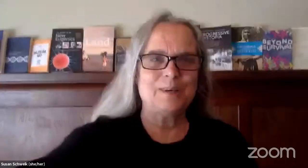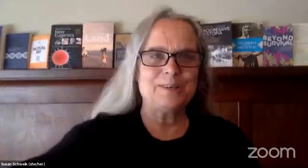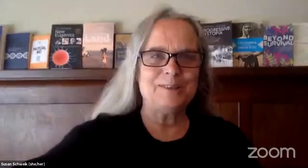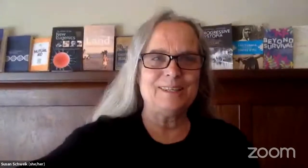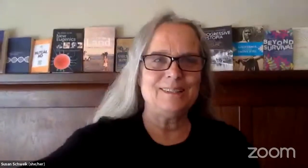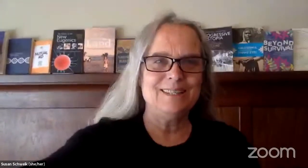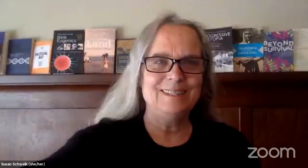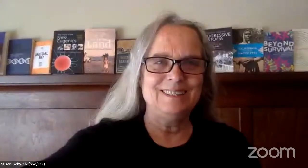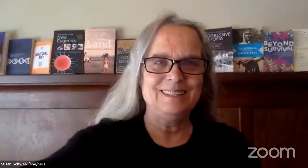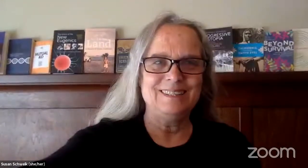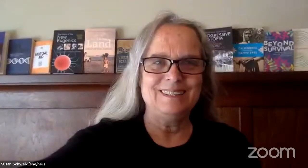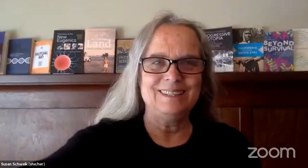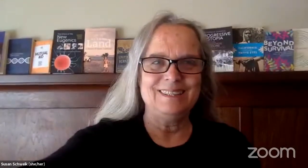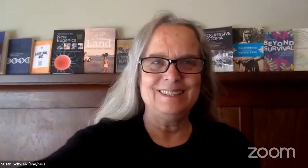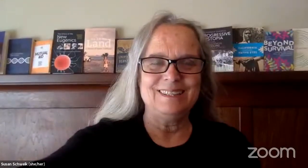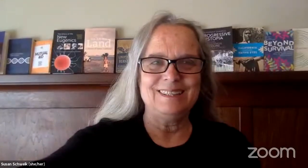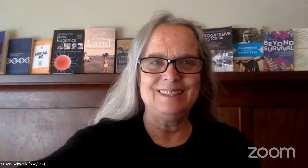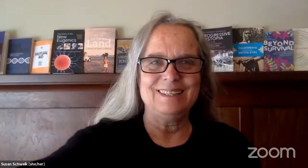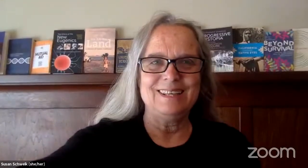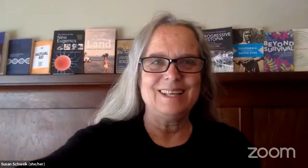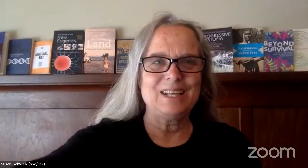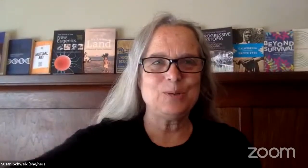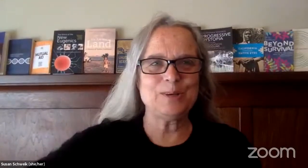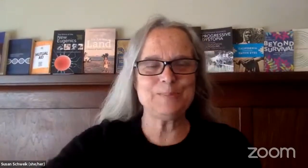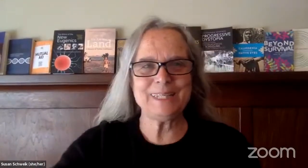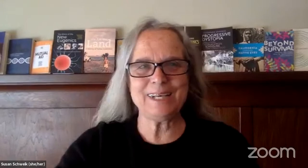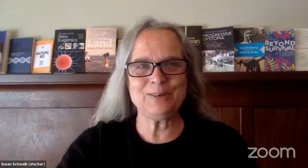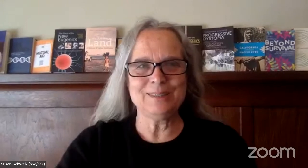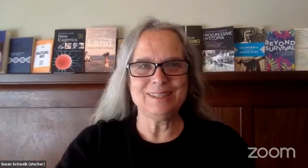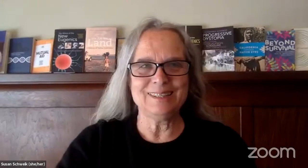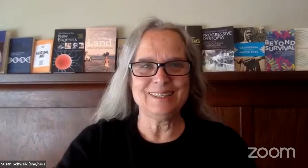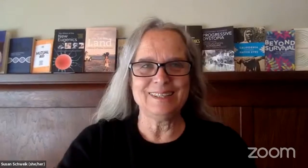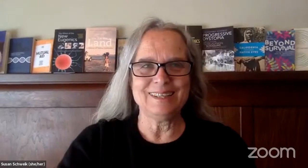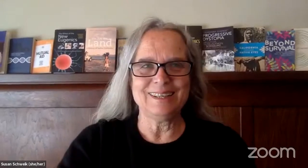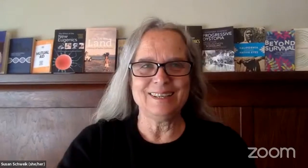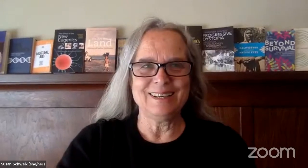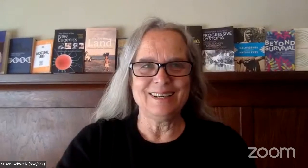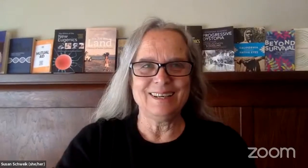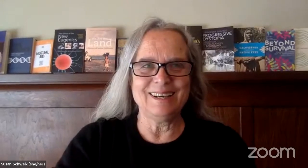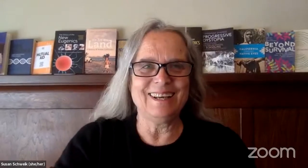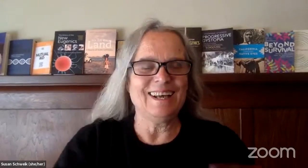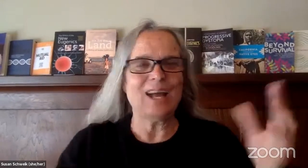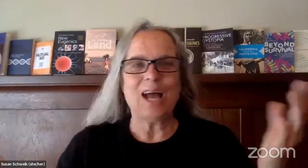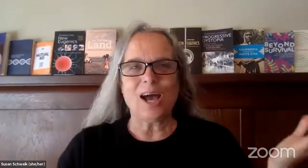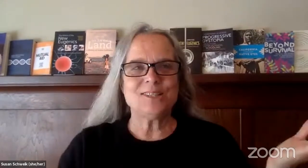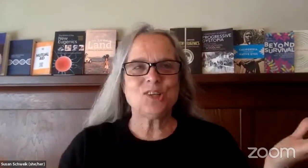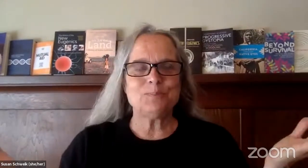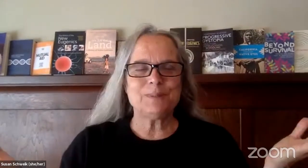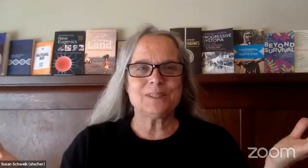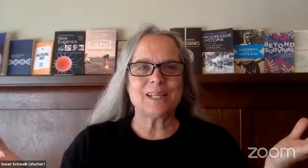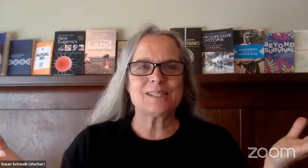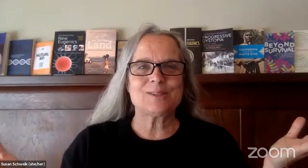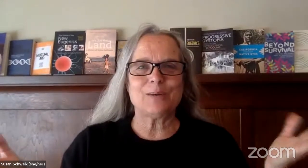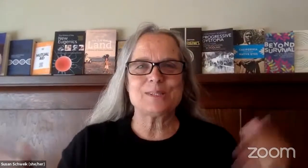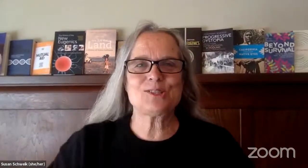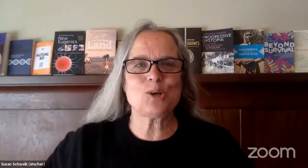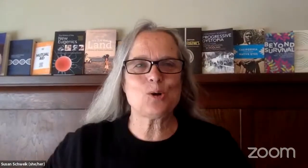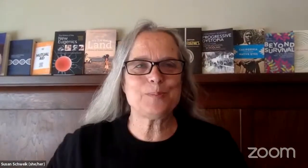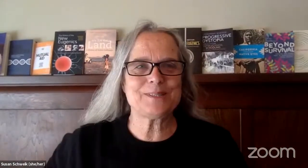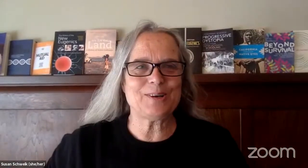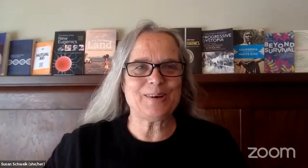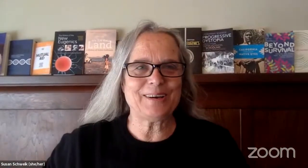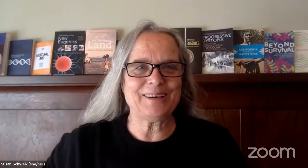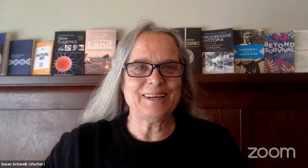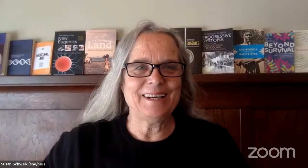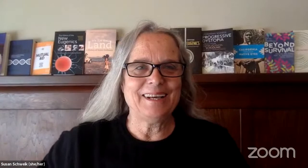is suture are you there i'm here can you hear me now yeah you sound good right now i doubled that's that was